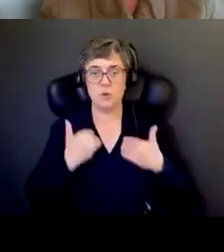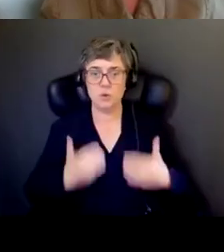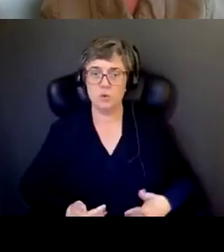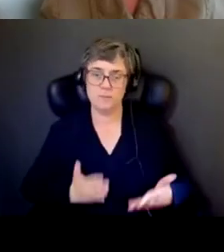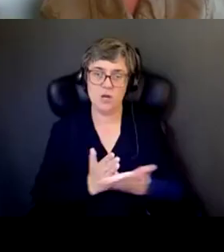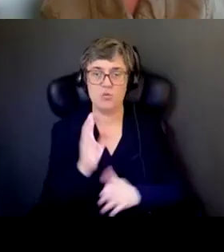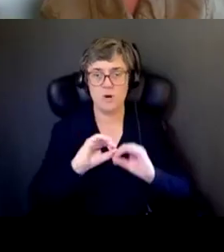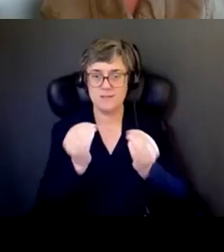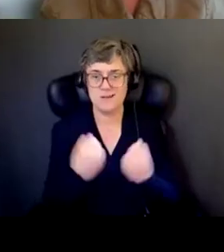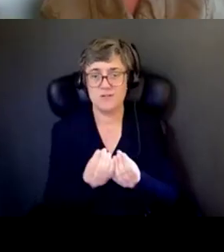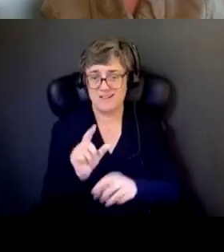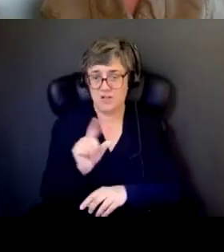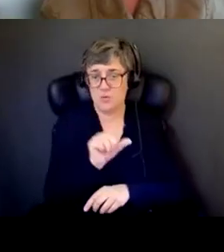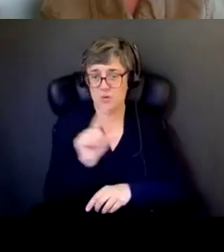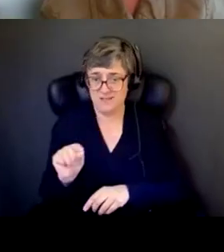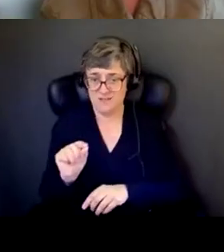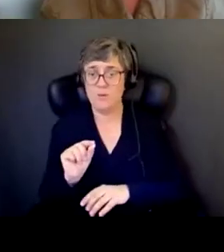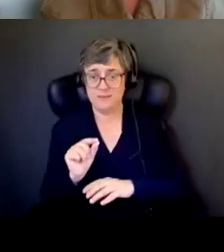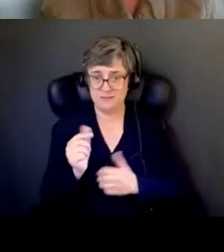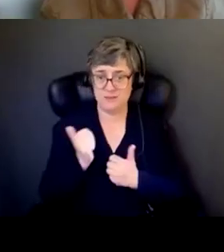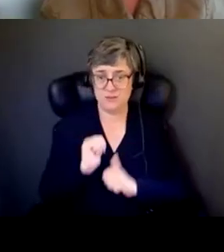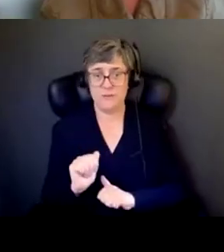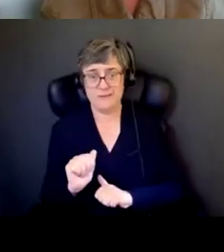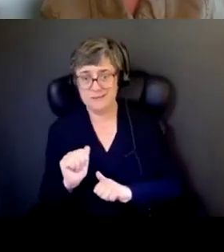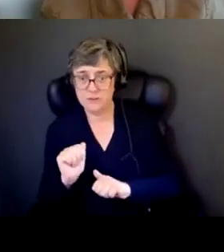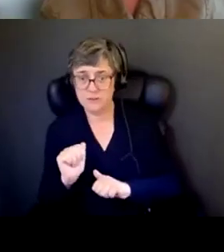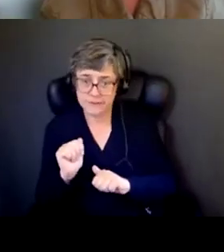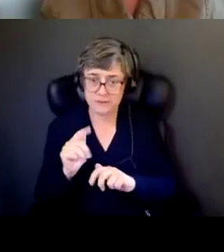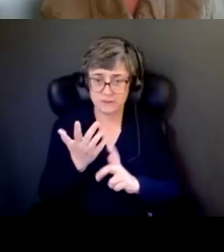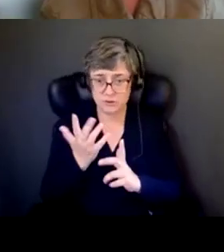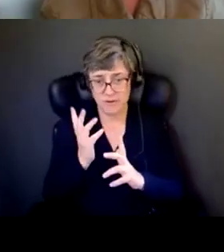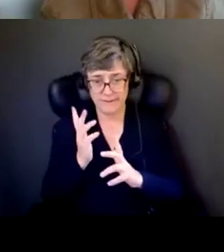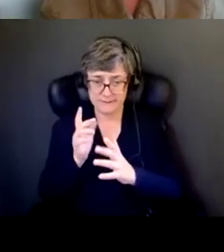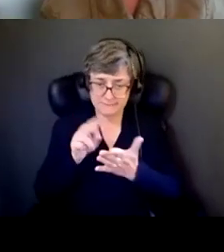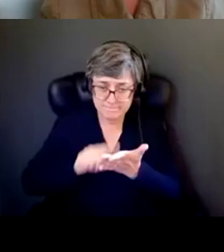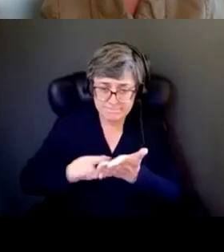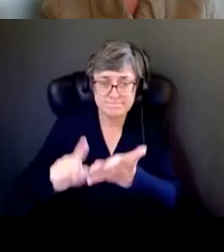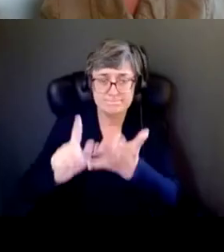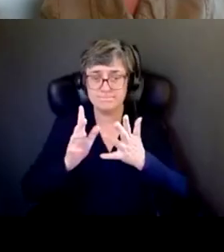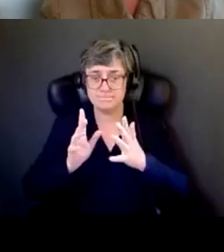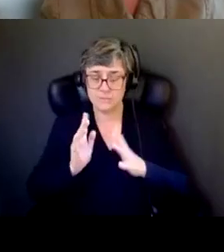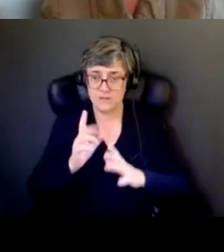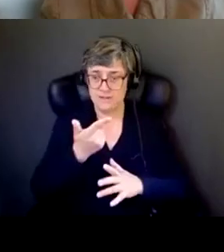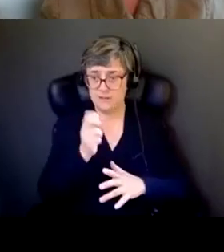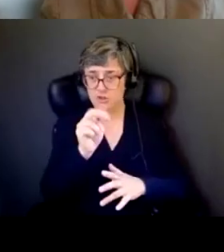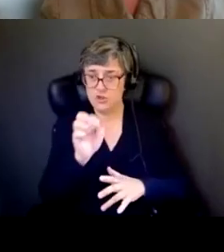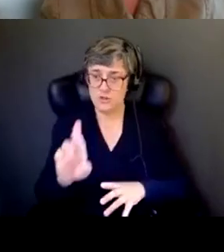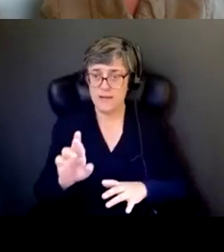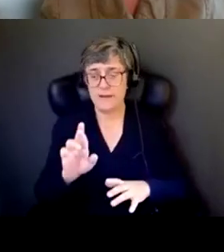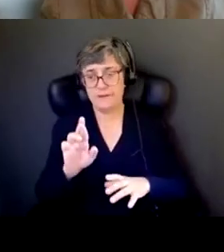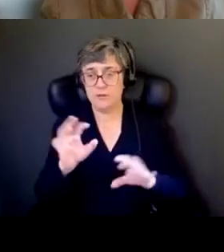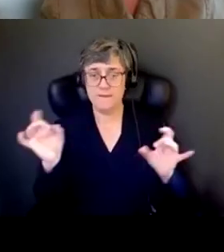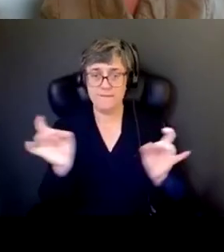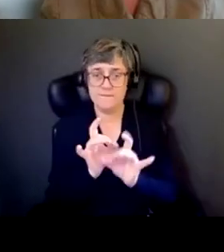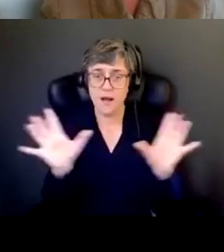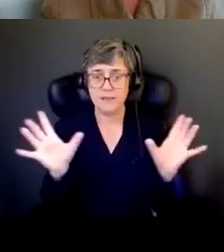again, across the life course. Effective collaboration means moving beyond coordination to integration. That includes a